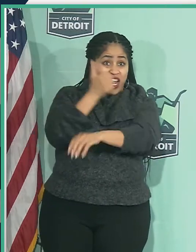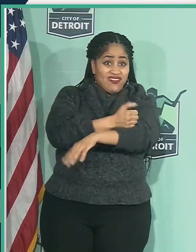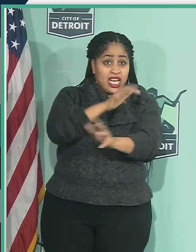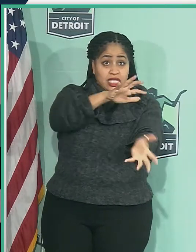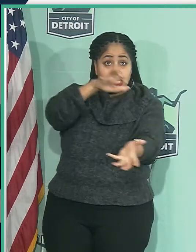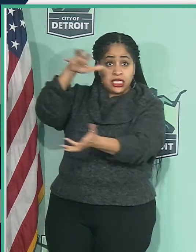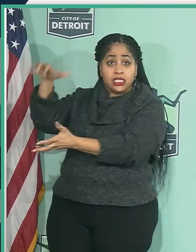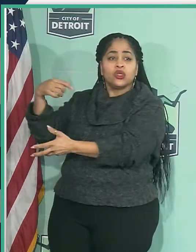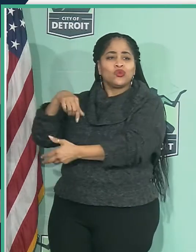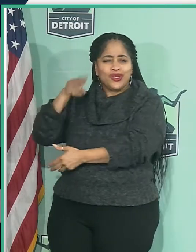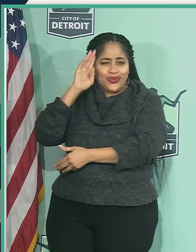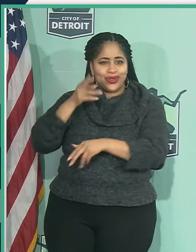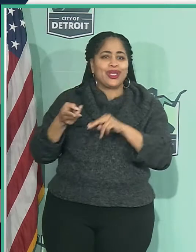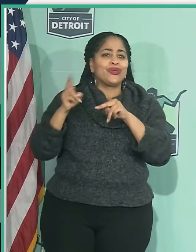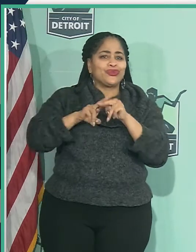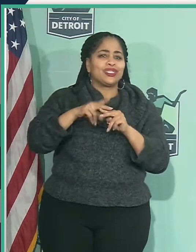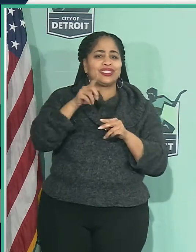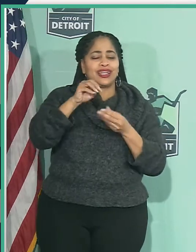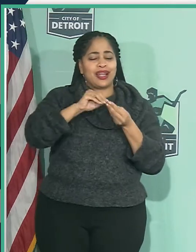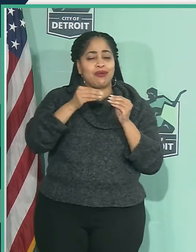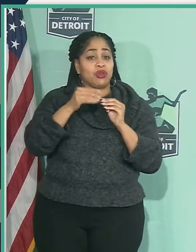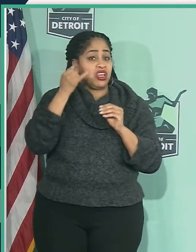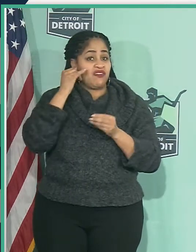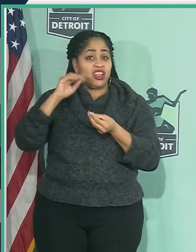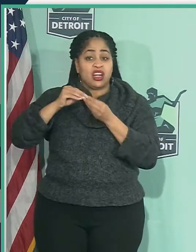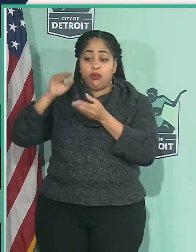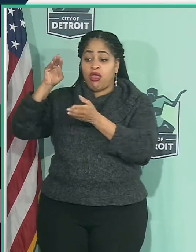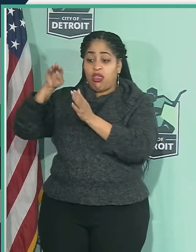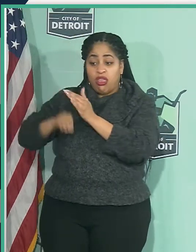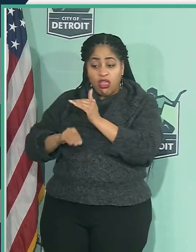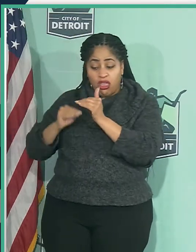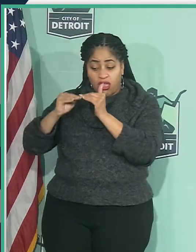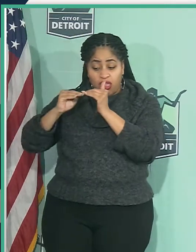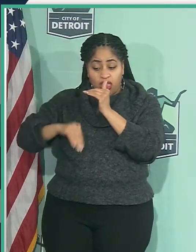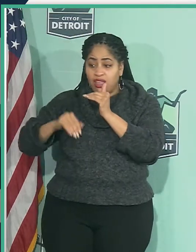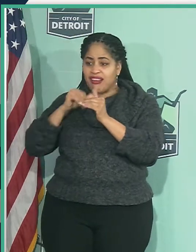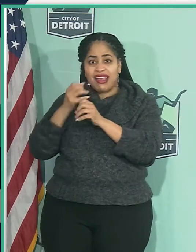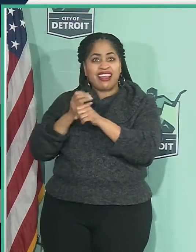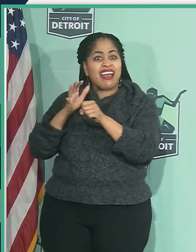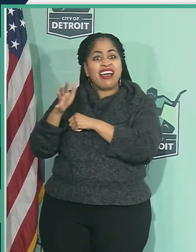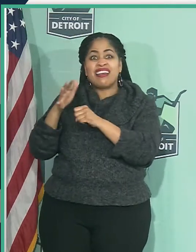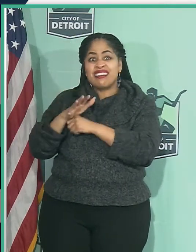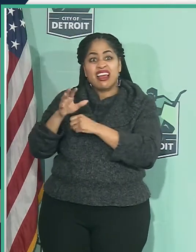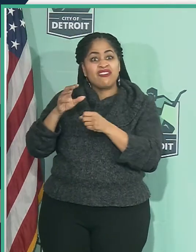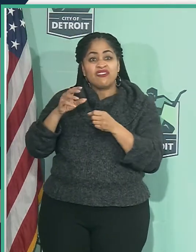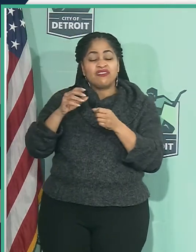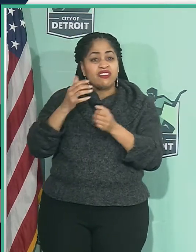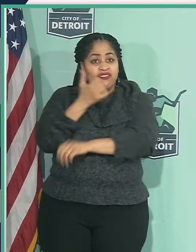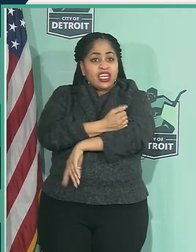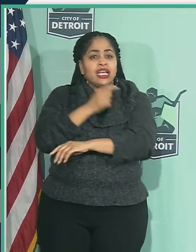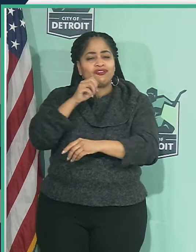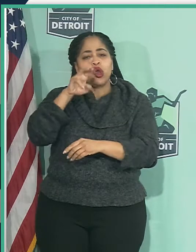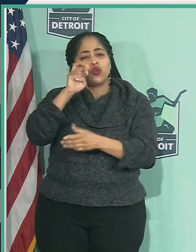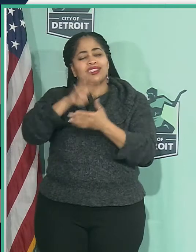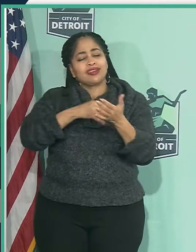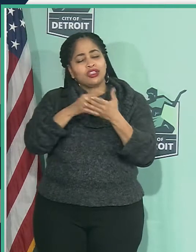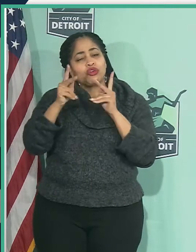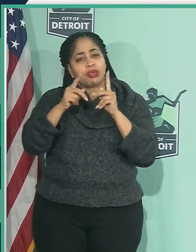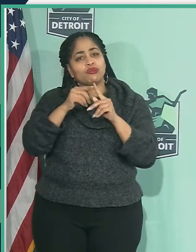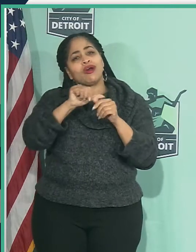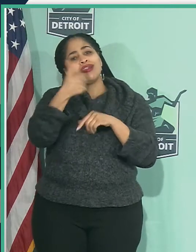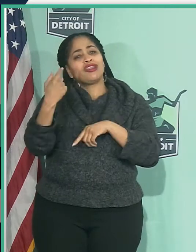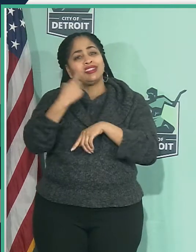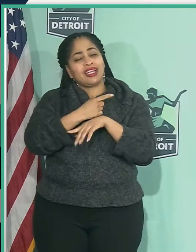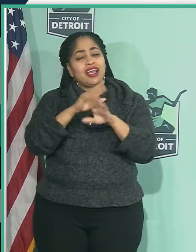increase those bookings. If the vaccine number goes down, we may have to reschedule some folks to another day. But I